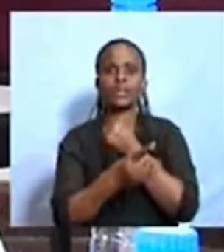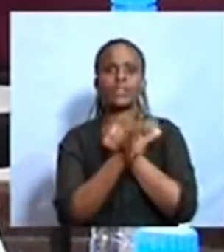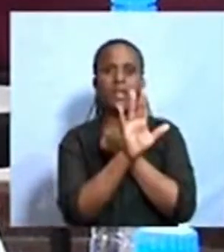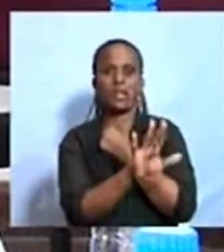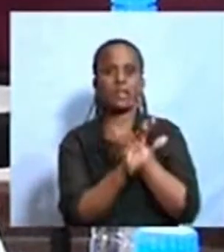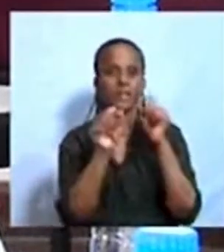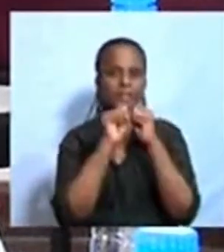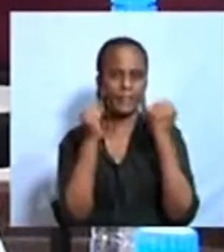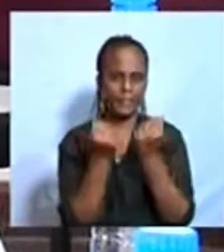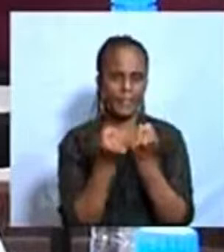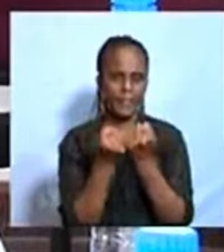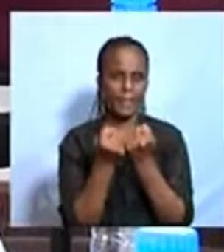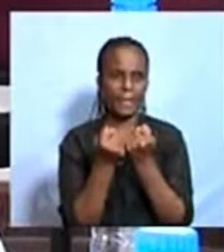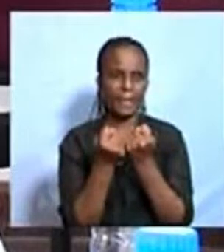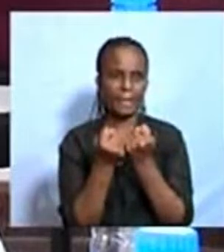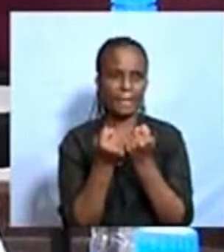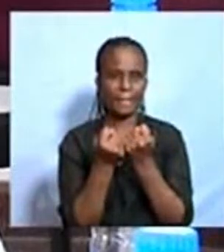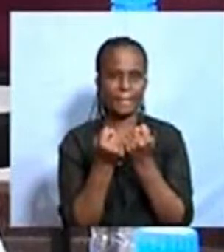team.